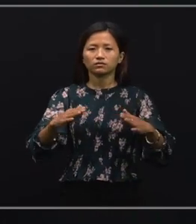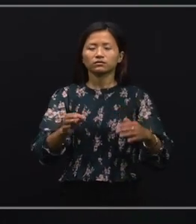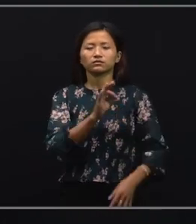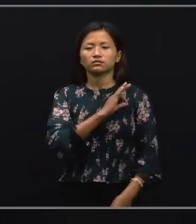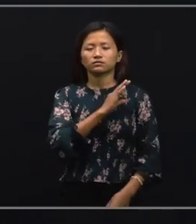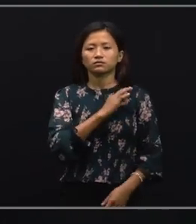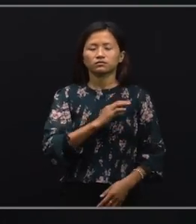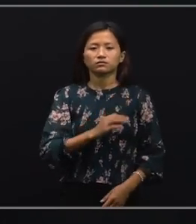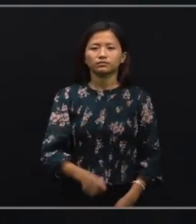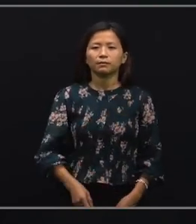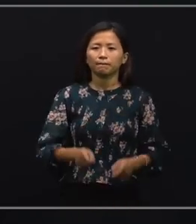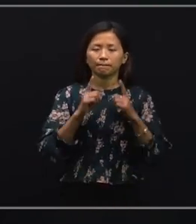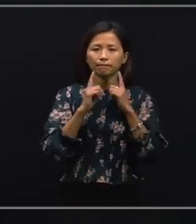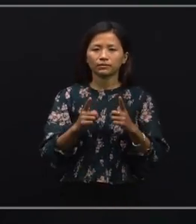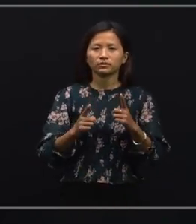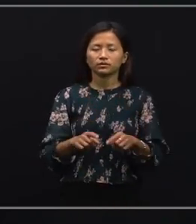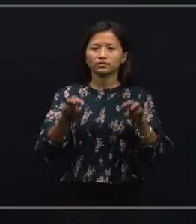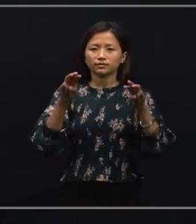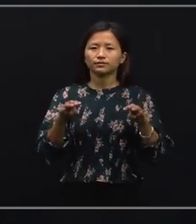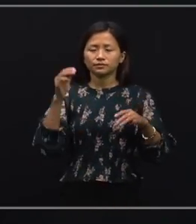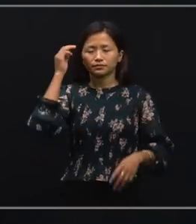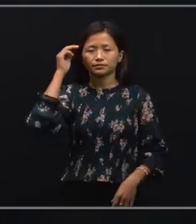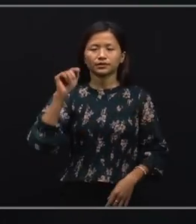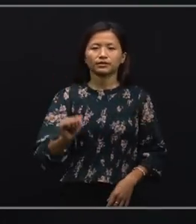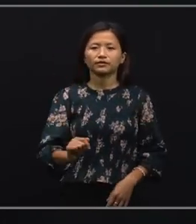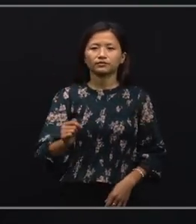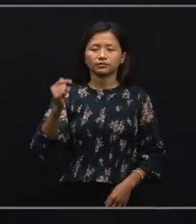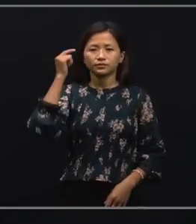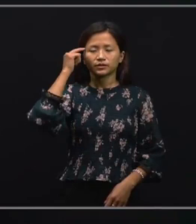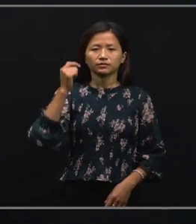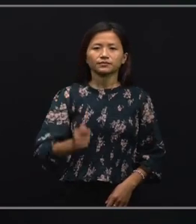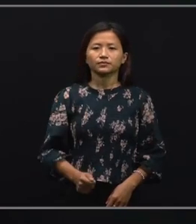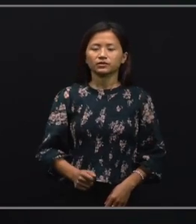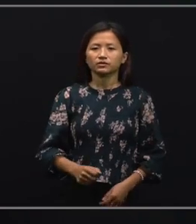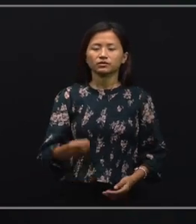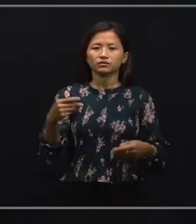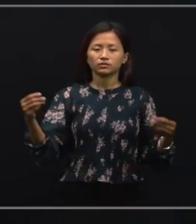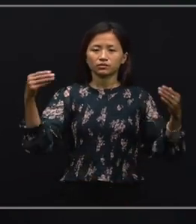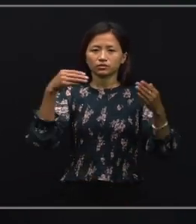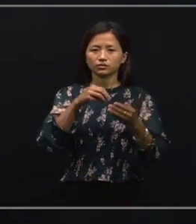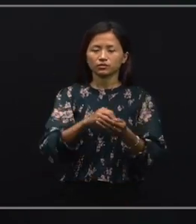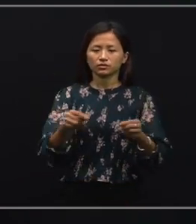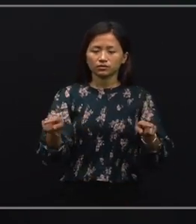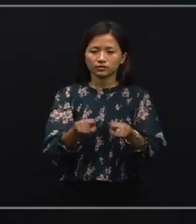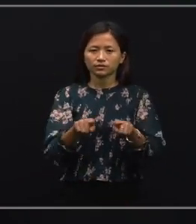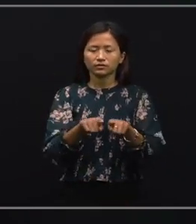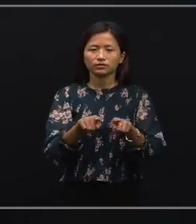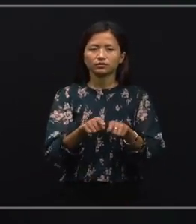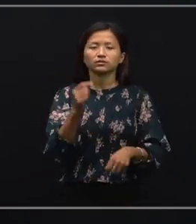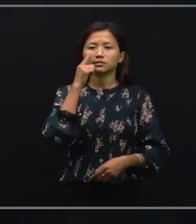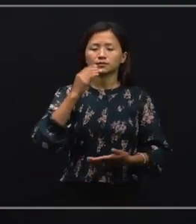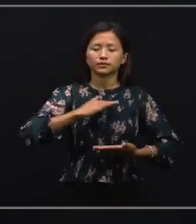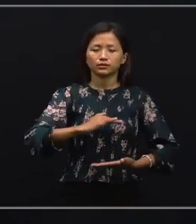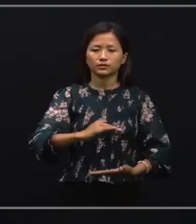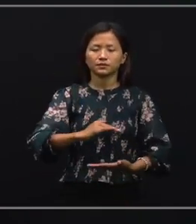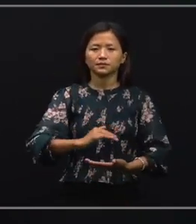this person, but he might be having some other persons in his mind that would suit his daughter. I'm going to